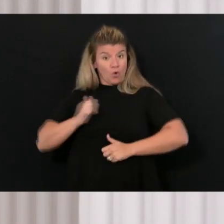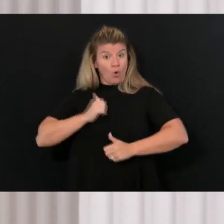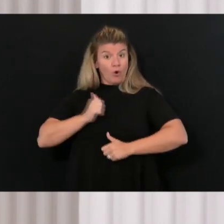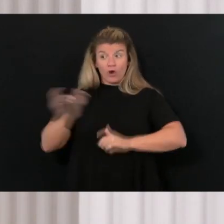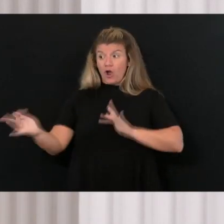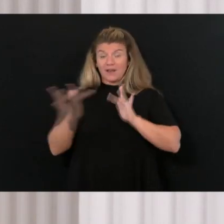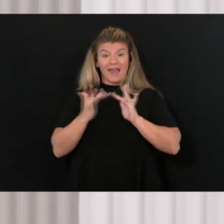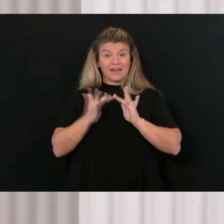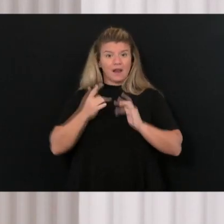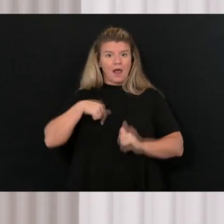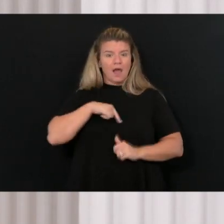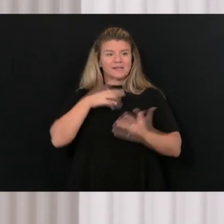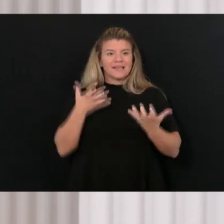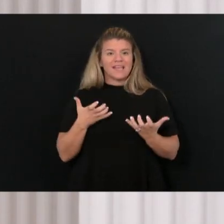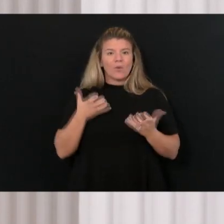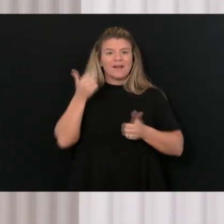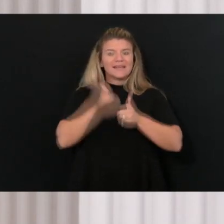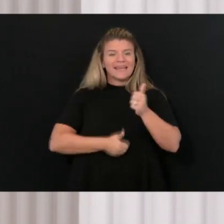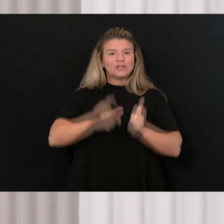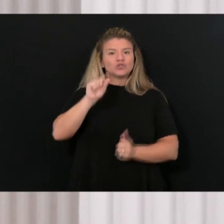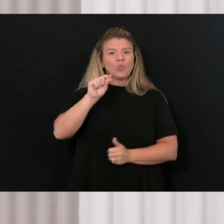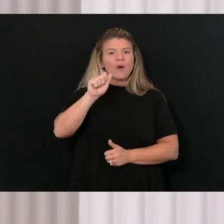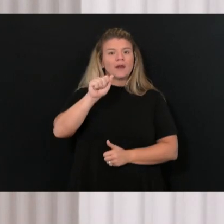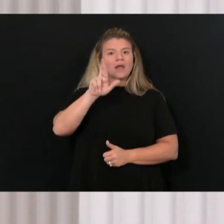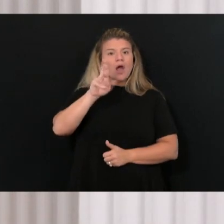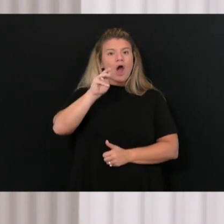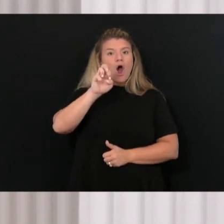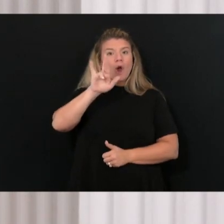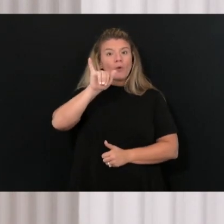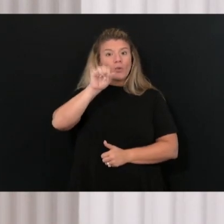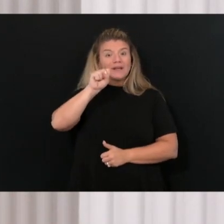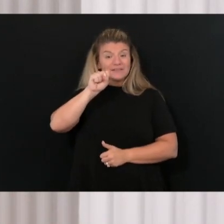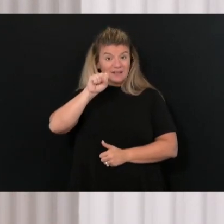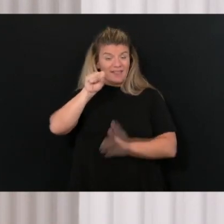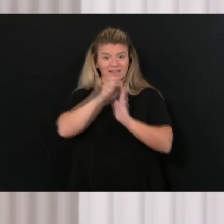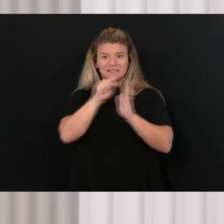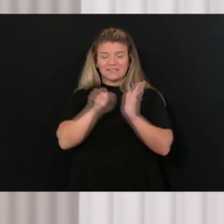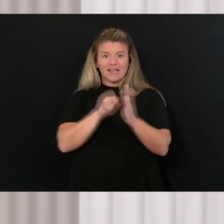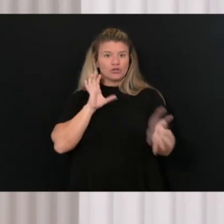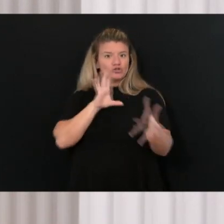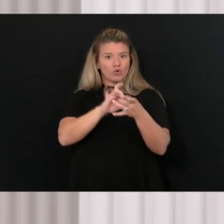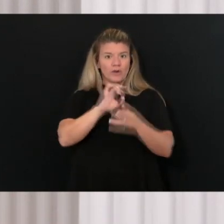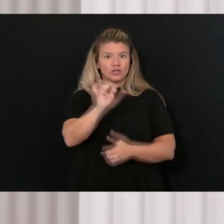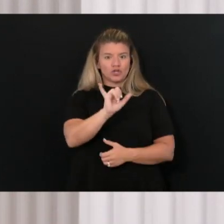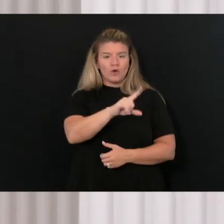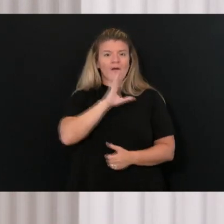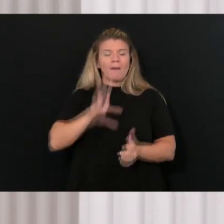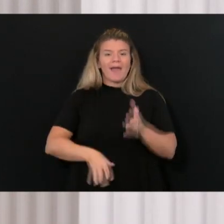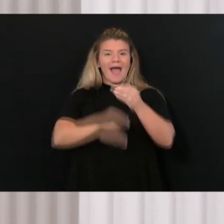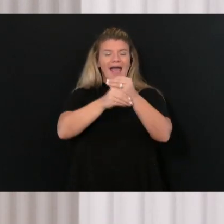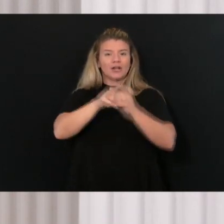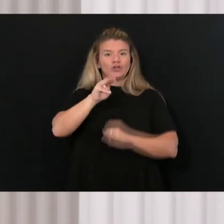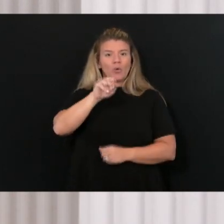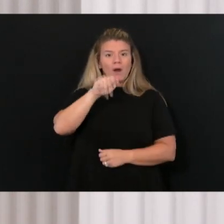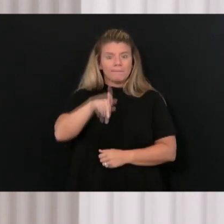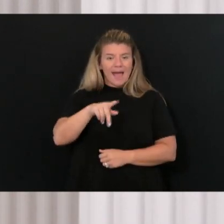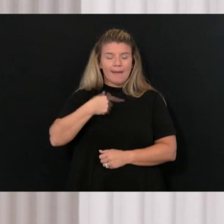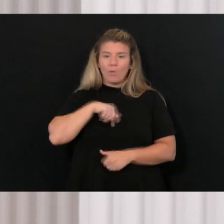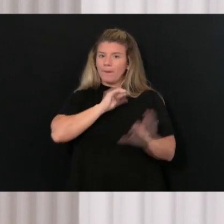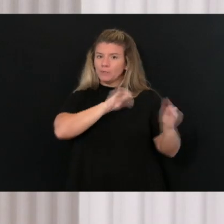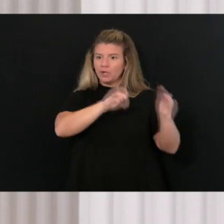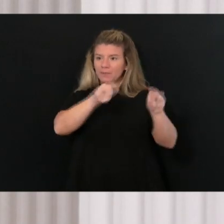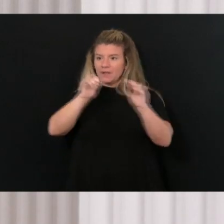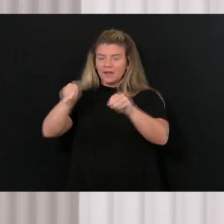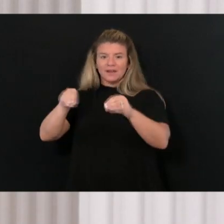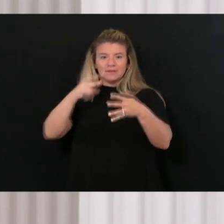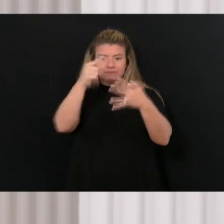He would like all 20 armories in the state to join, and I am proud to announce they will be added to our map. We are putting them in